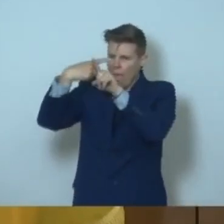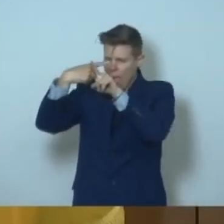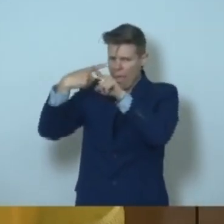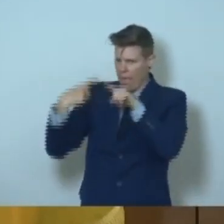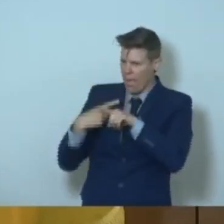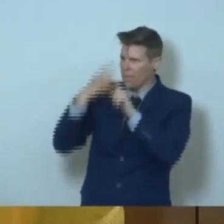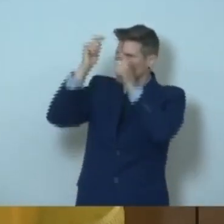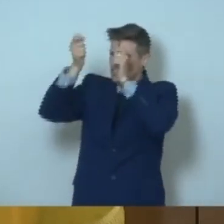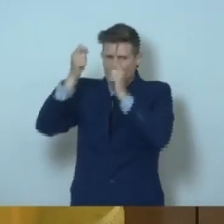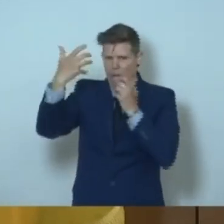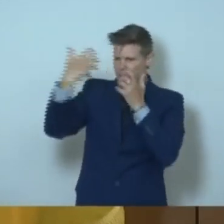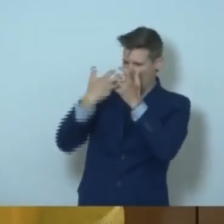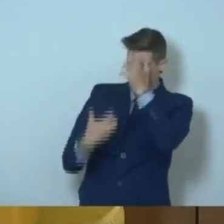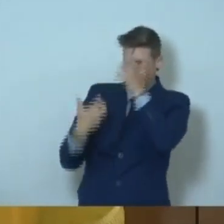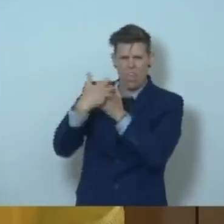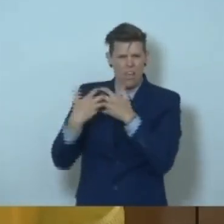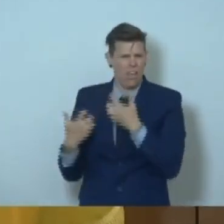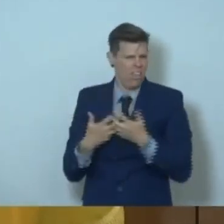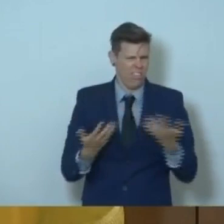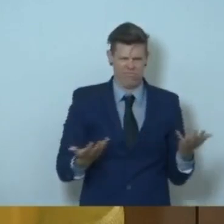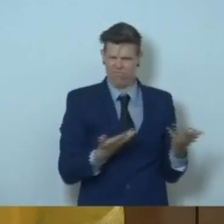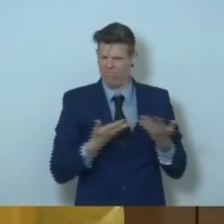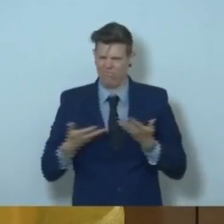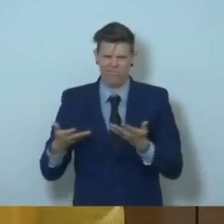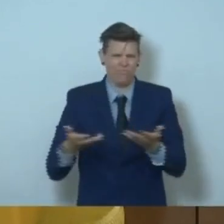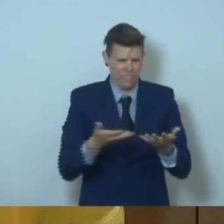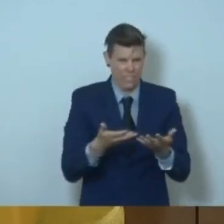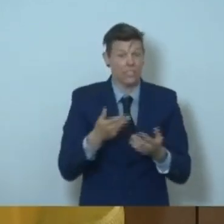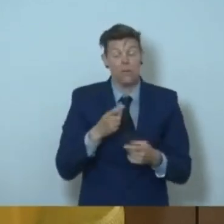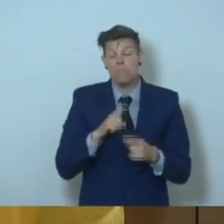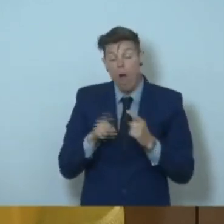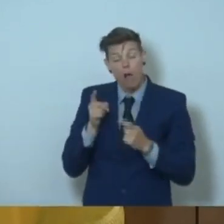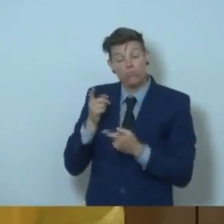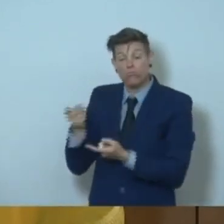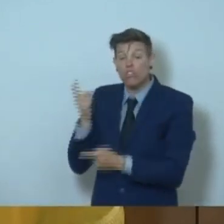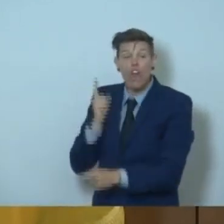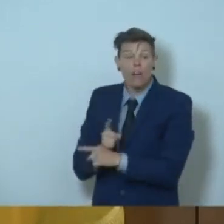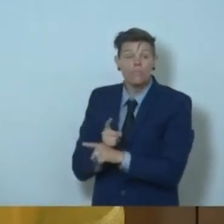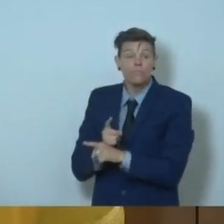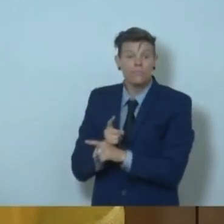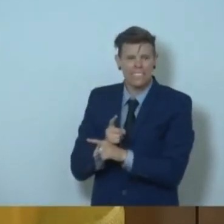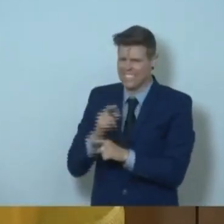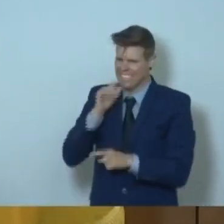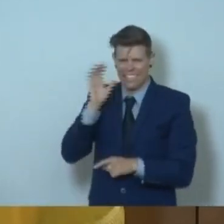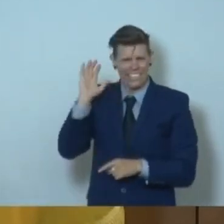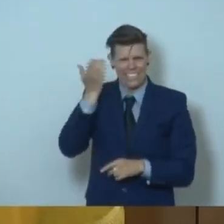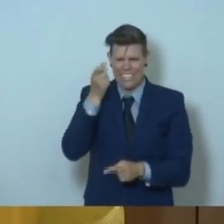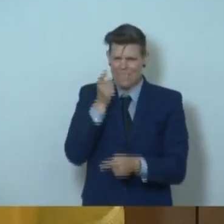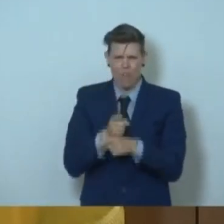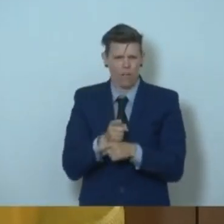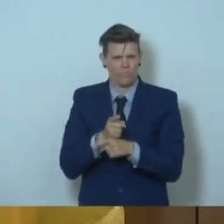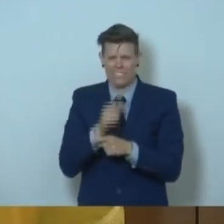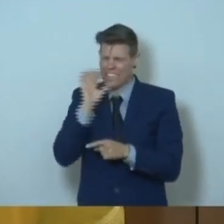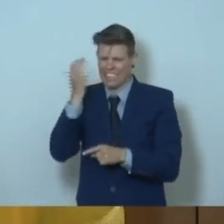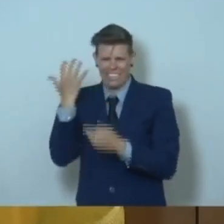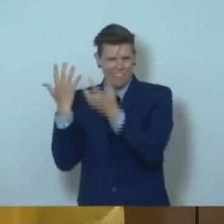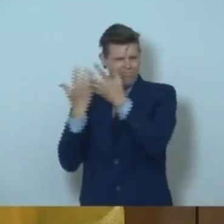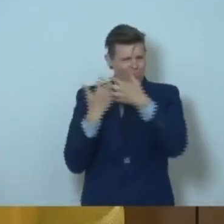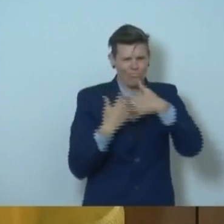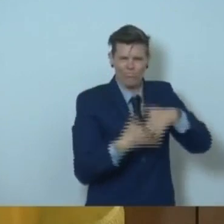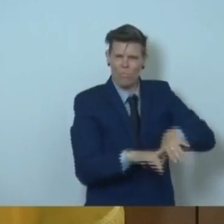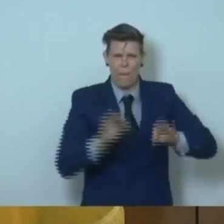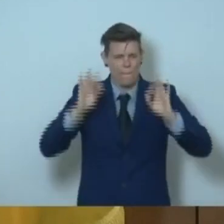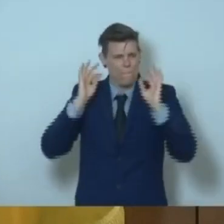world. And so you are exactly right. It doesn't quite roll up and capture right. We struggle with this all the